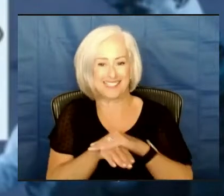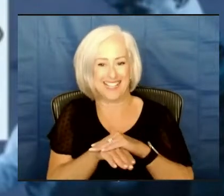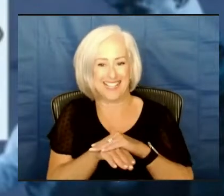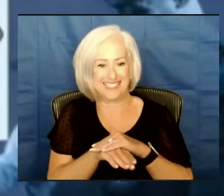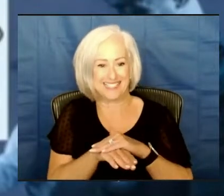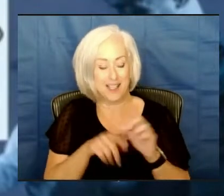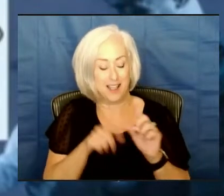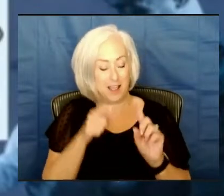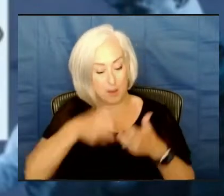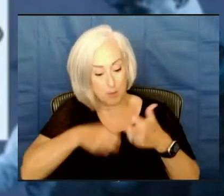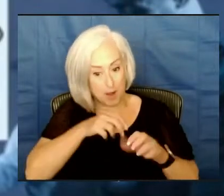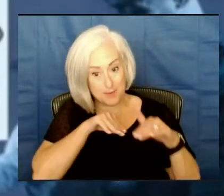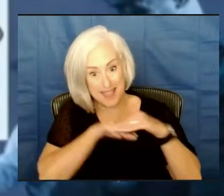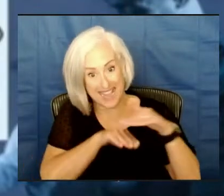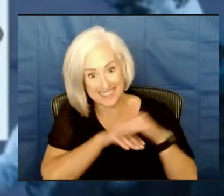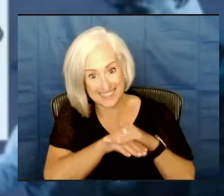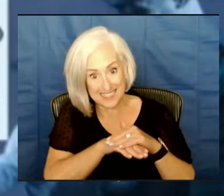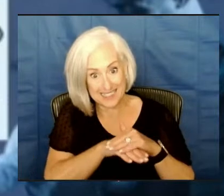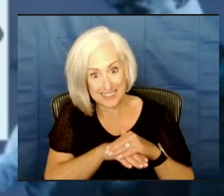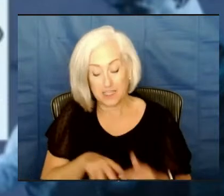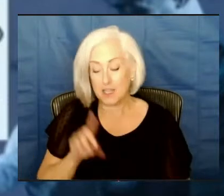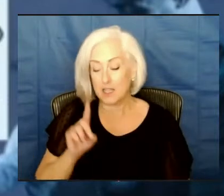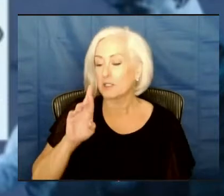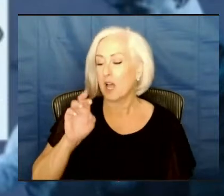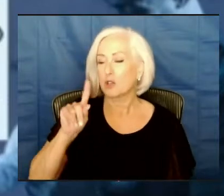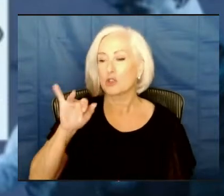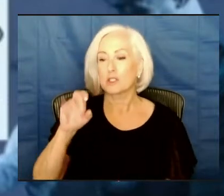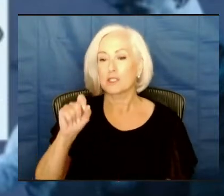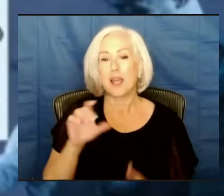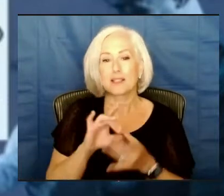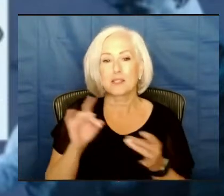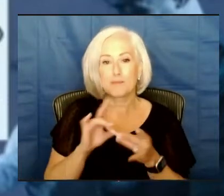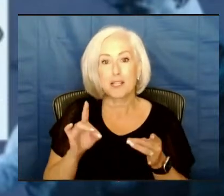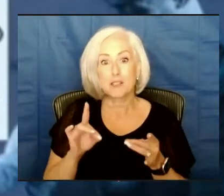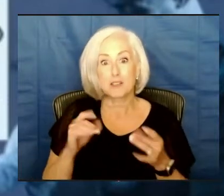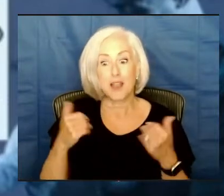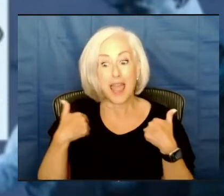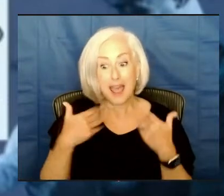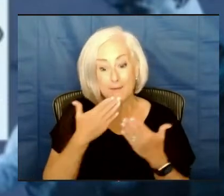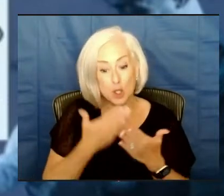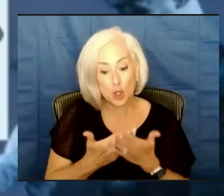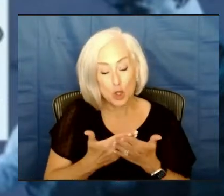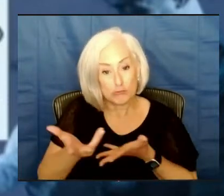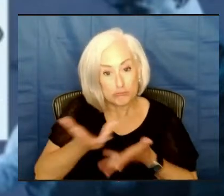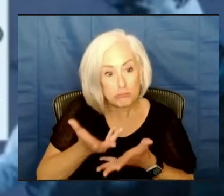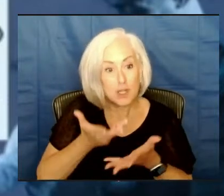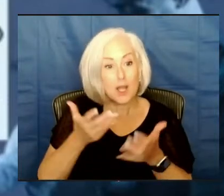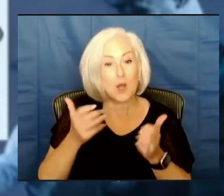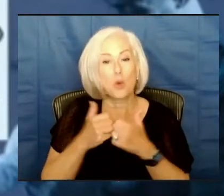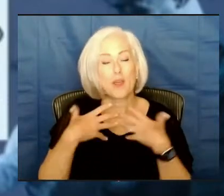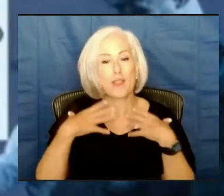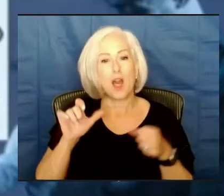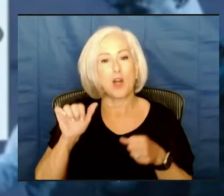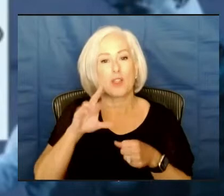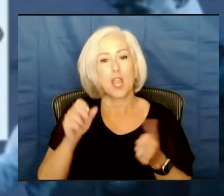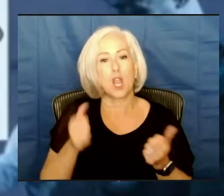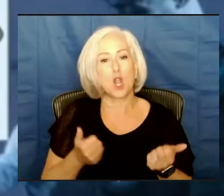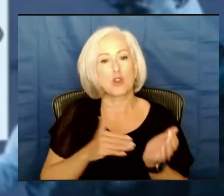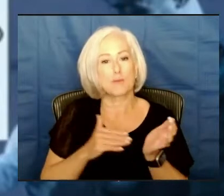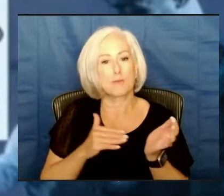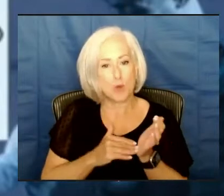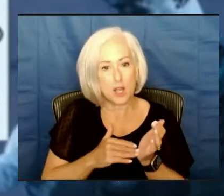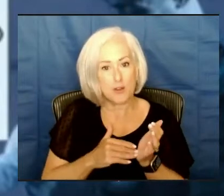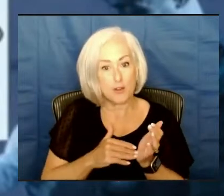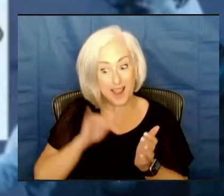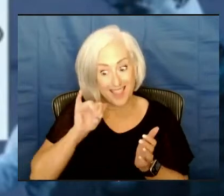them, as Dr. Stites mentioned, is having a great experience with your healthcare provider. That improves access, right? Quality of healthcare.